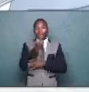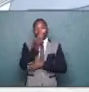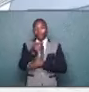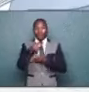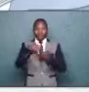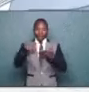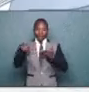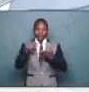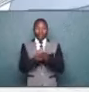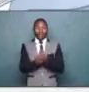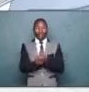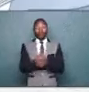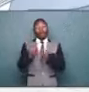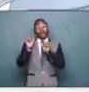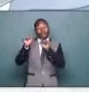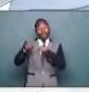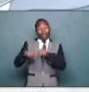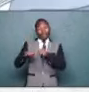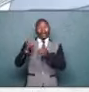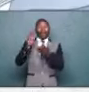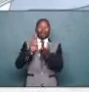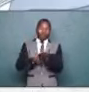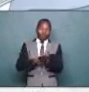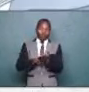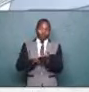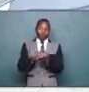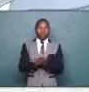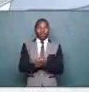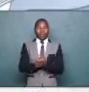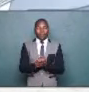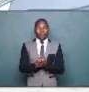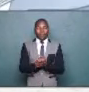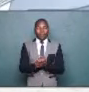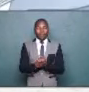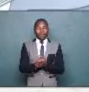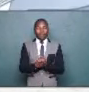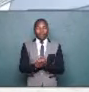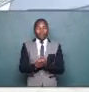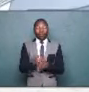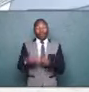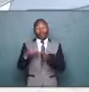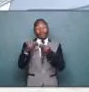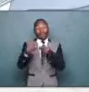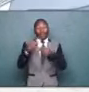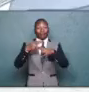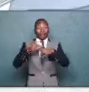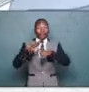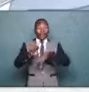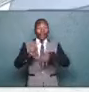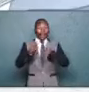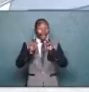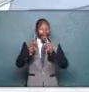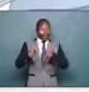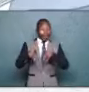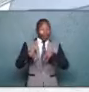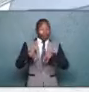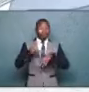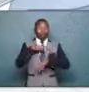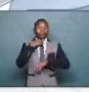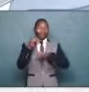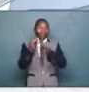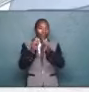to apply for accreditation to the Commission in writing. Kindly submit the names by 11th